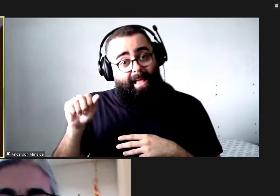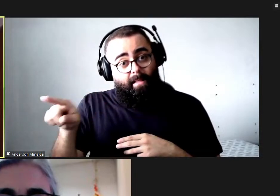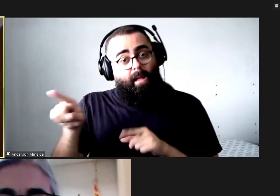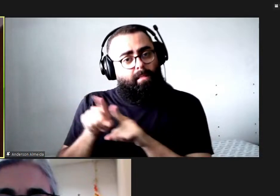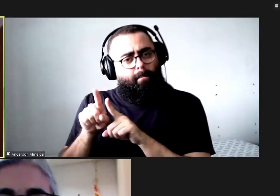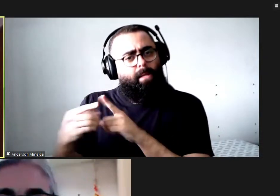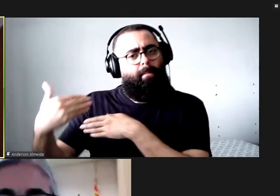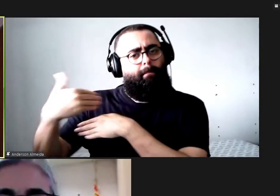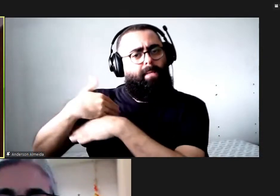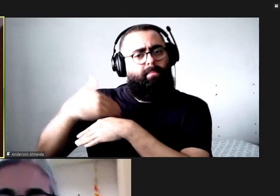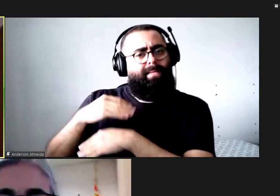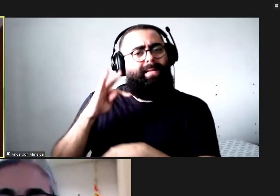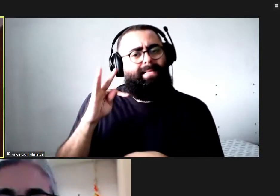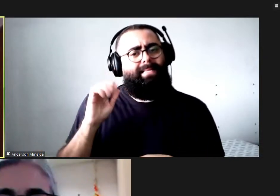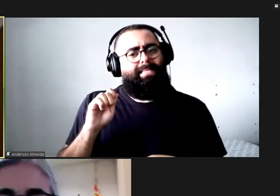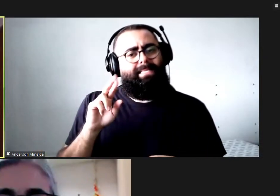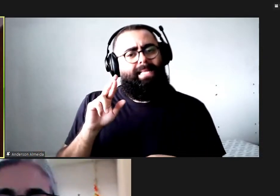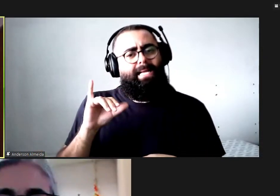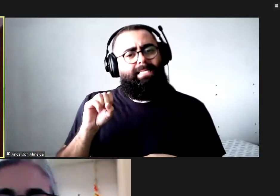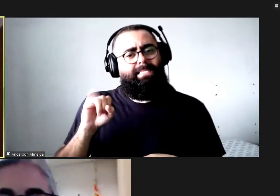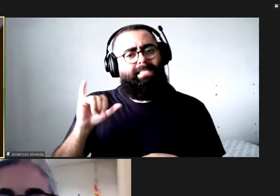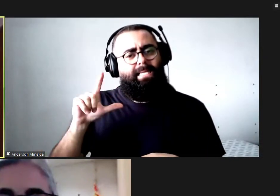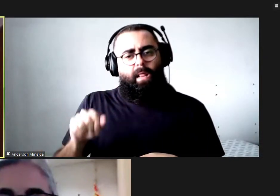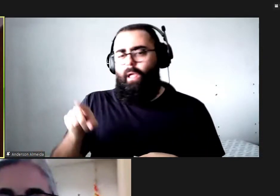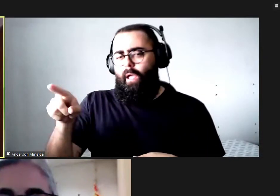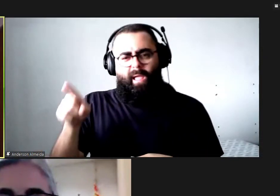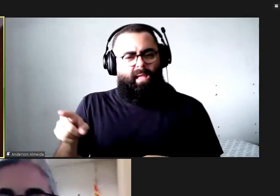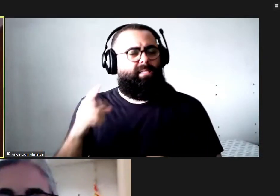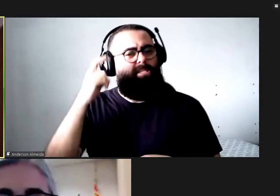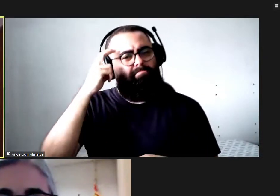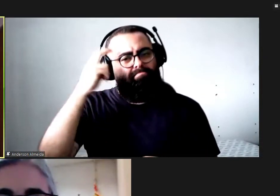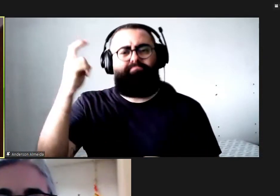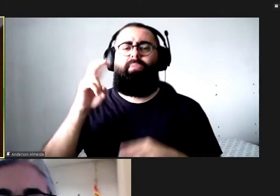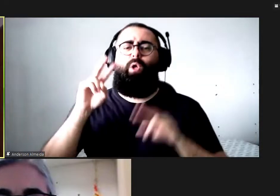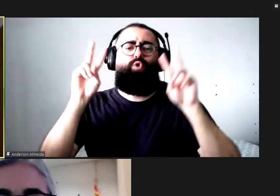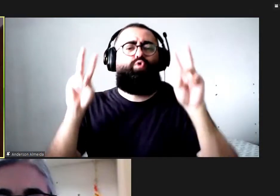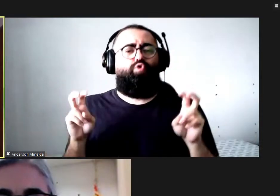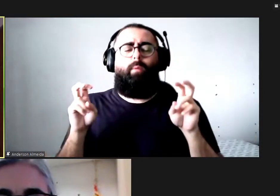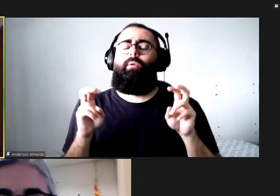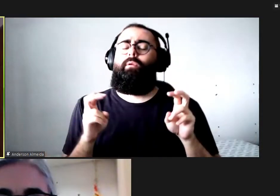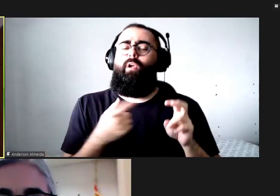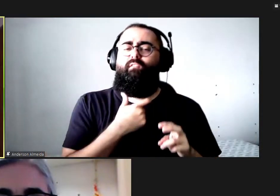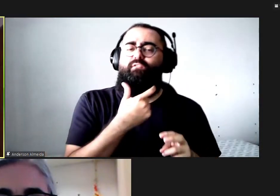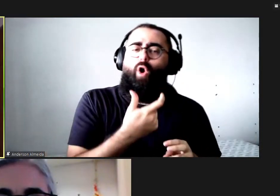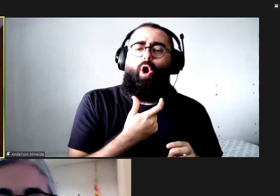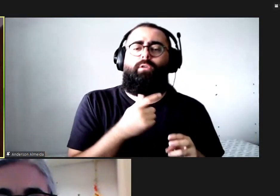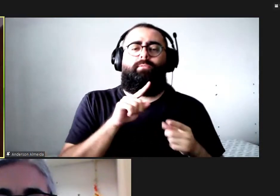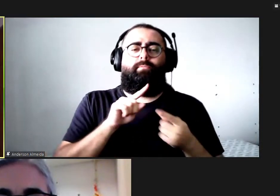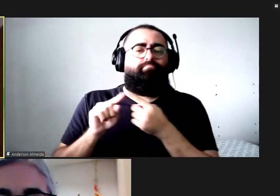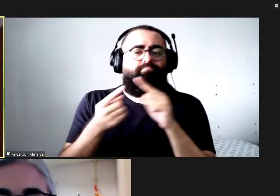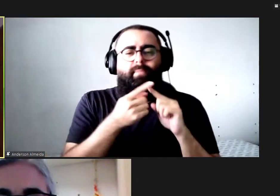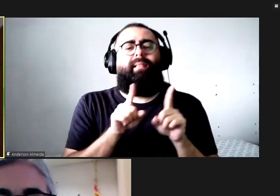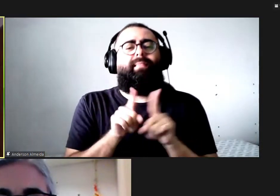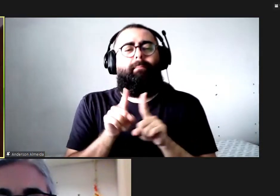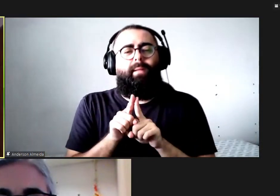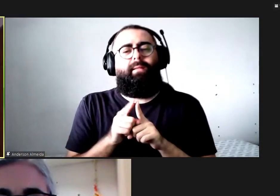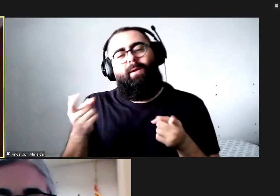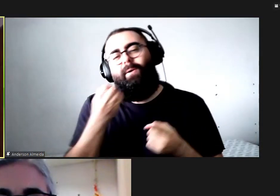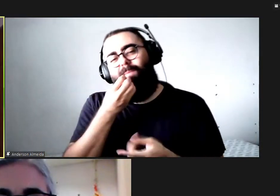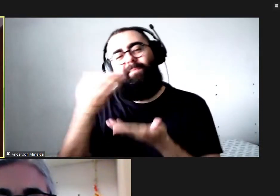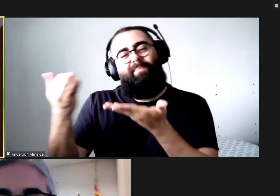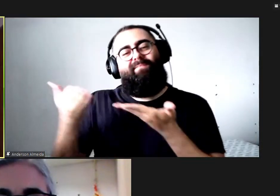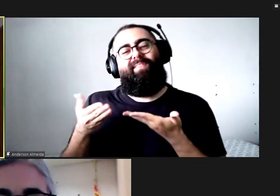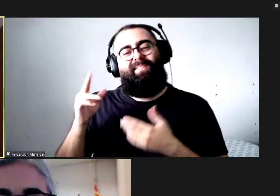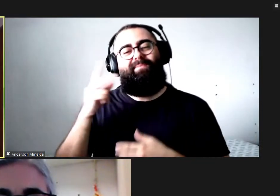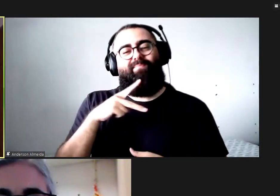artificial intelligence project on natural speech synthesis and recognition. So Welcome, Professor Eliana.